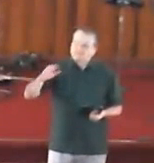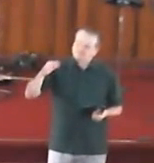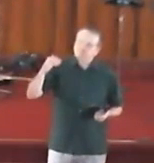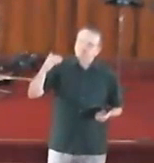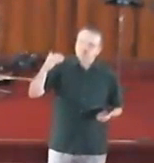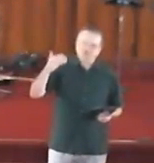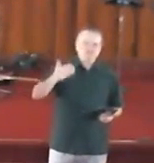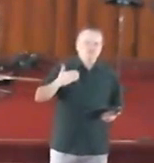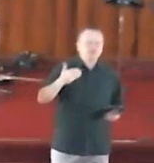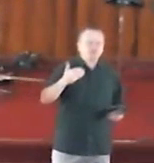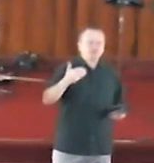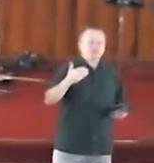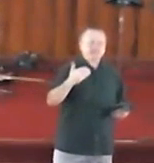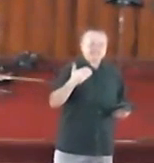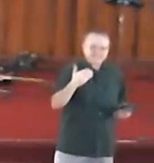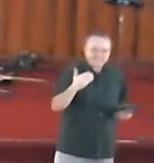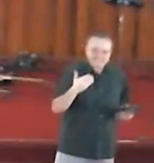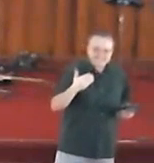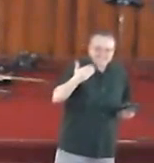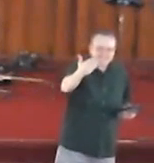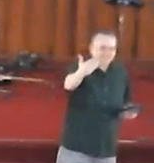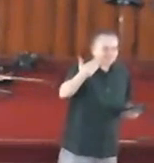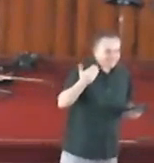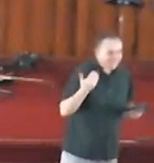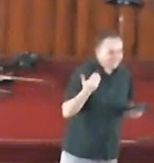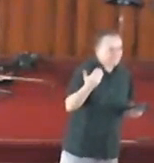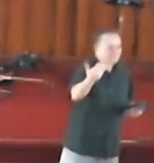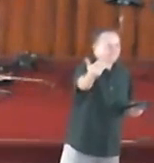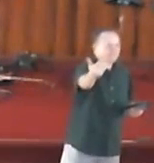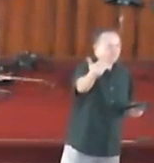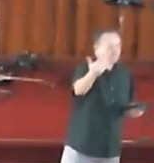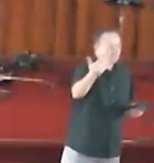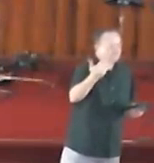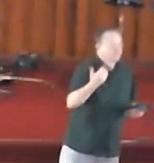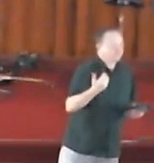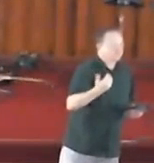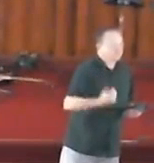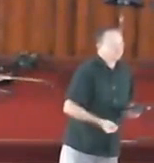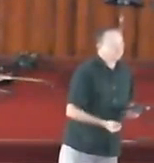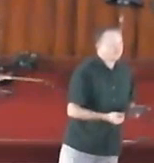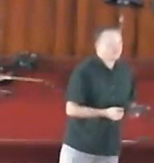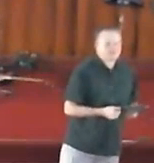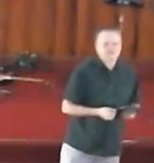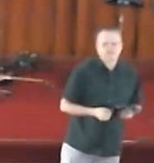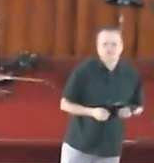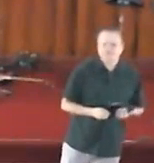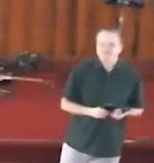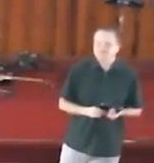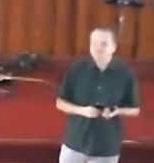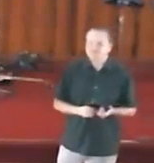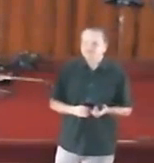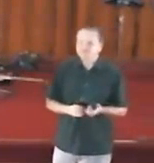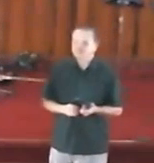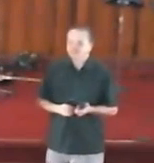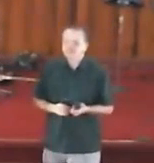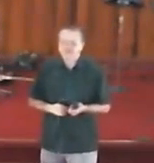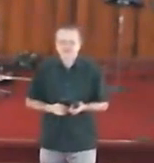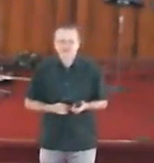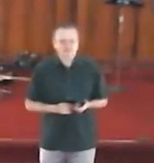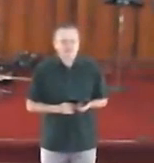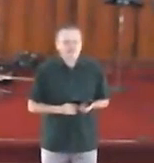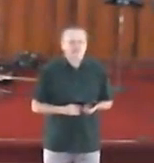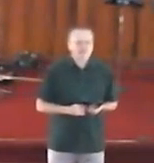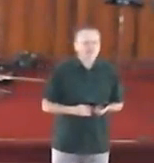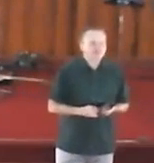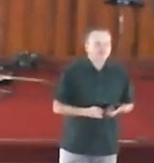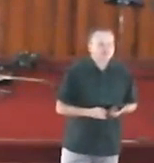Es que el bautismo es una manera de identificarse con alguien. The thing is, a baptism is a way of